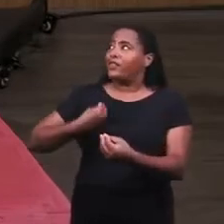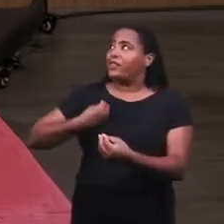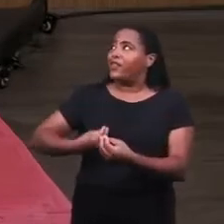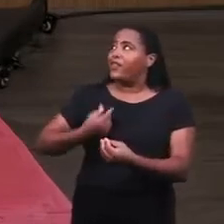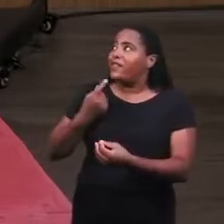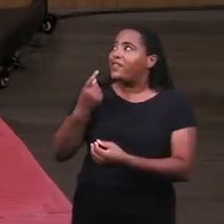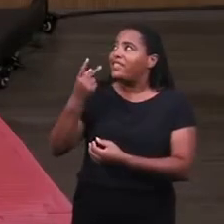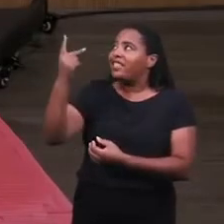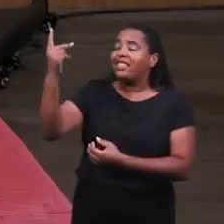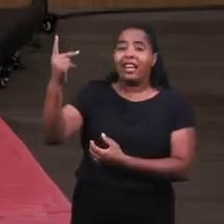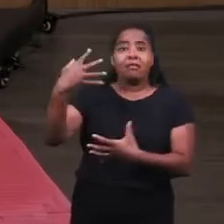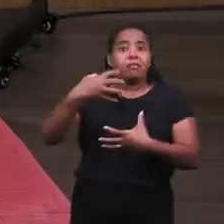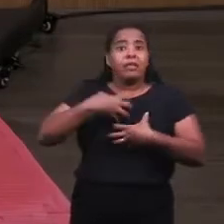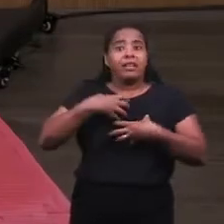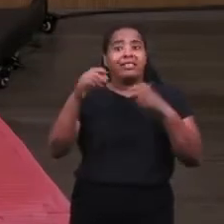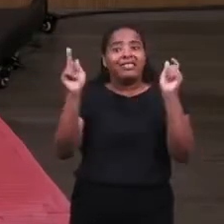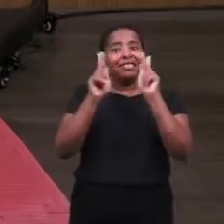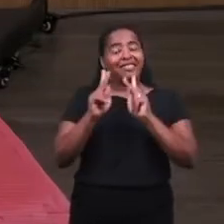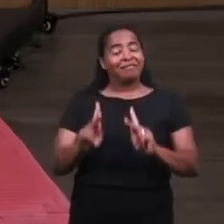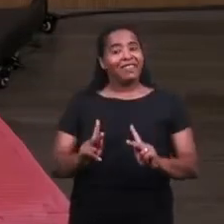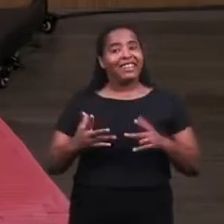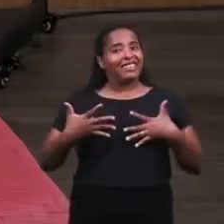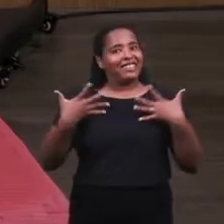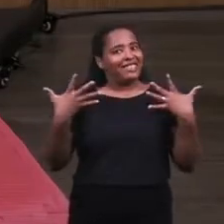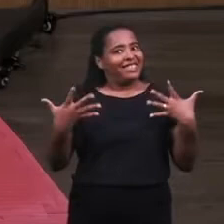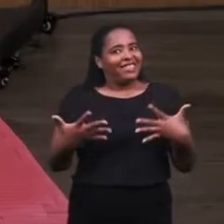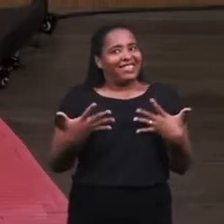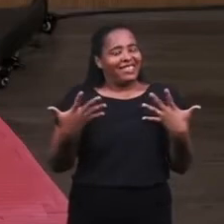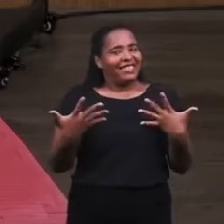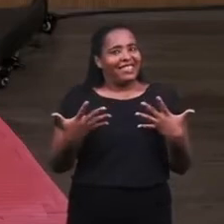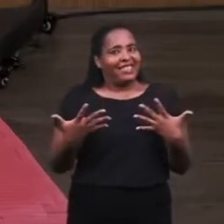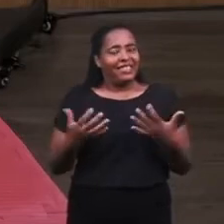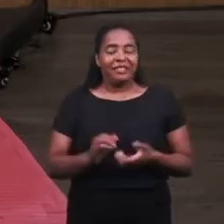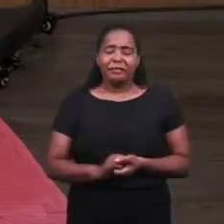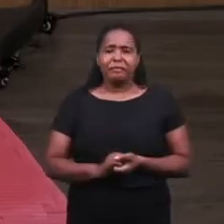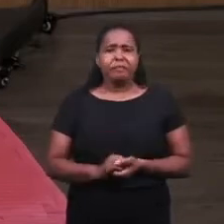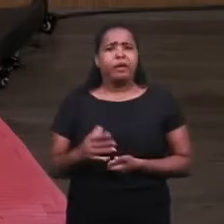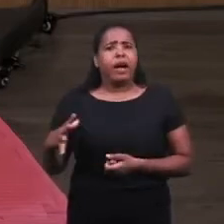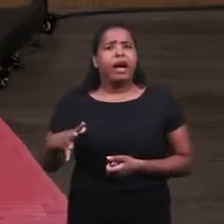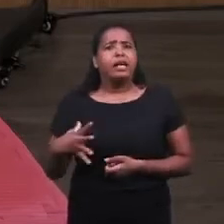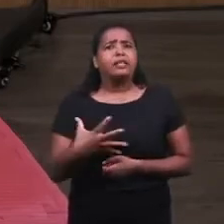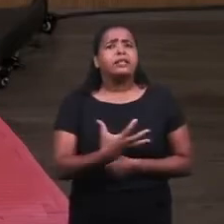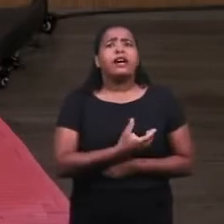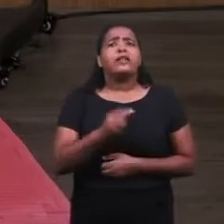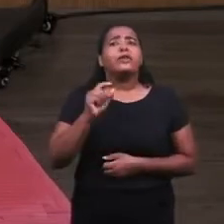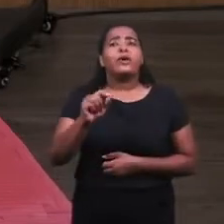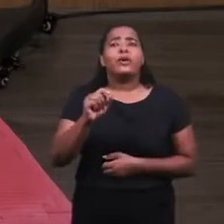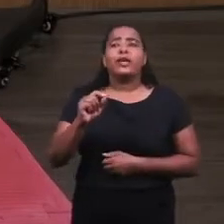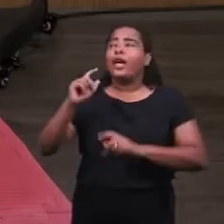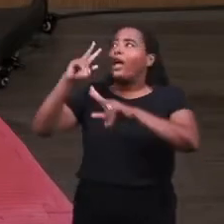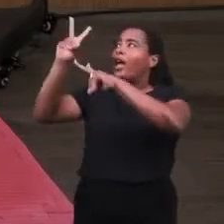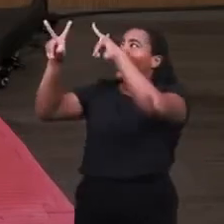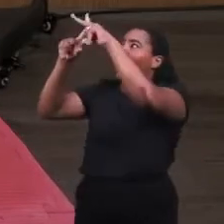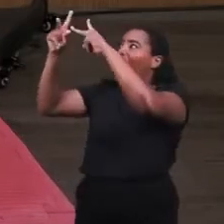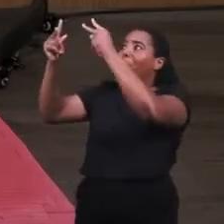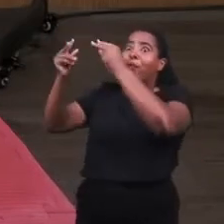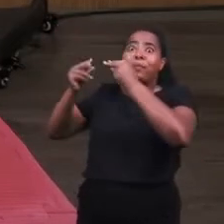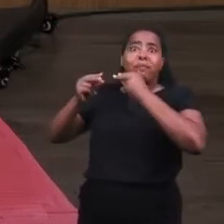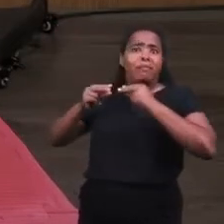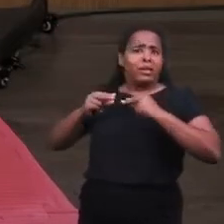God, to give us peace, to give us joy. So salvation, it's a gift from God.